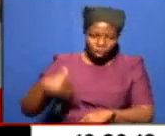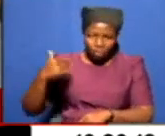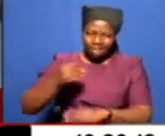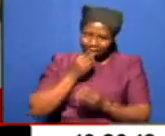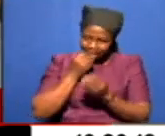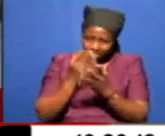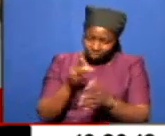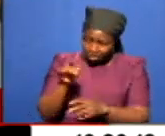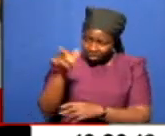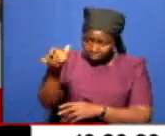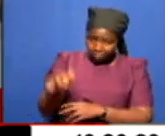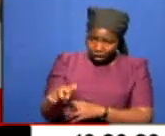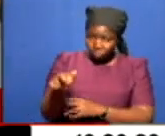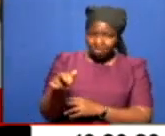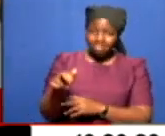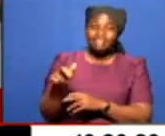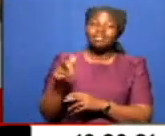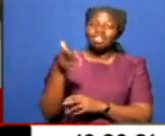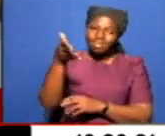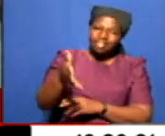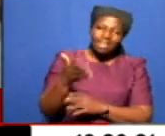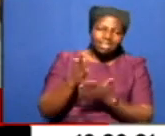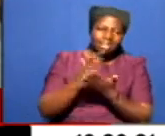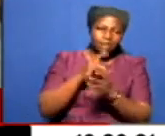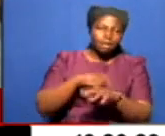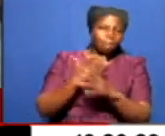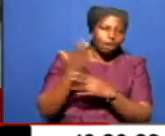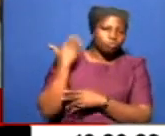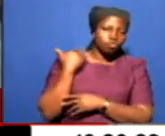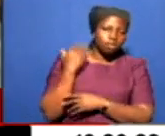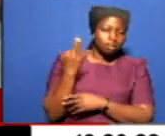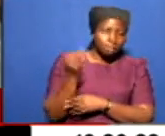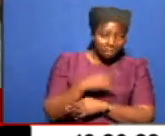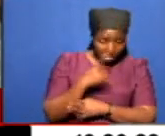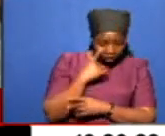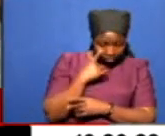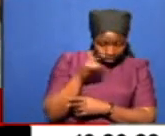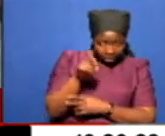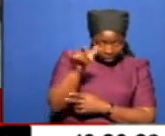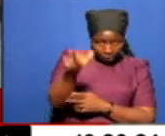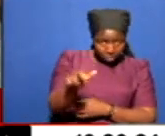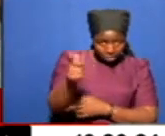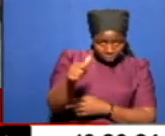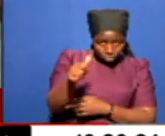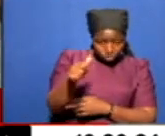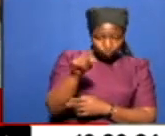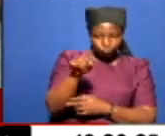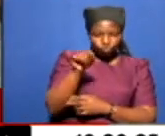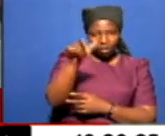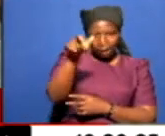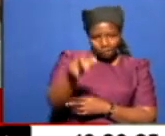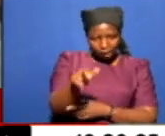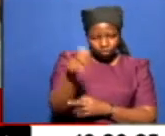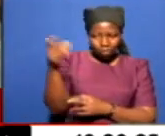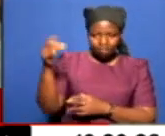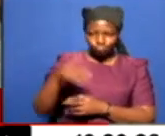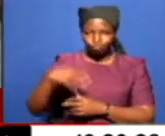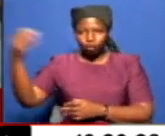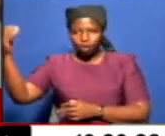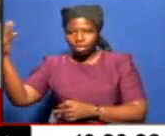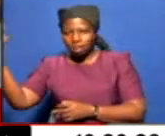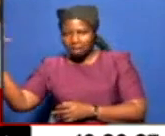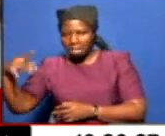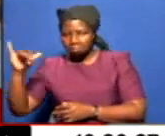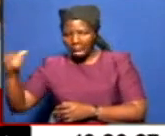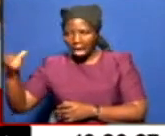was available some time ago. 3 months, you've not seen this person. Mm-hmm. The person is back. He has a